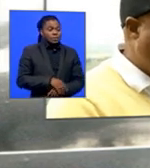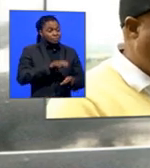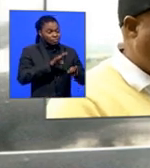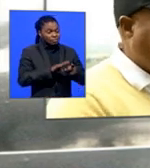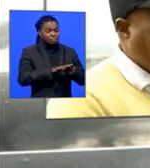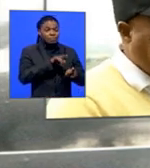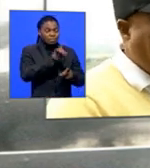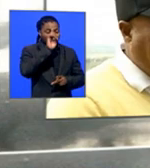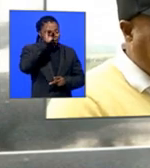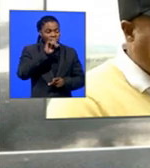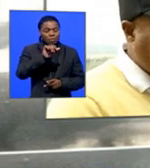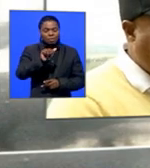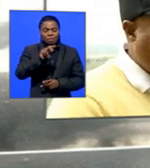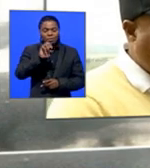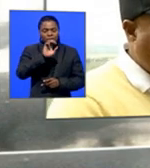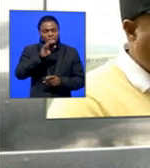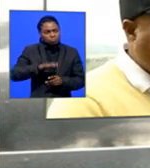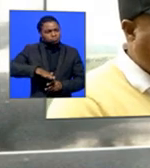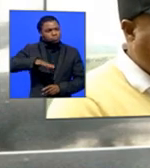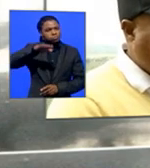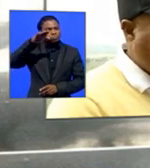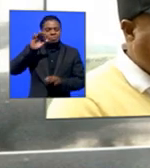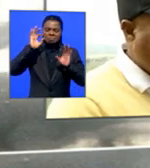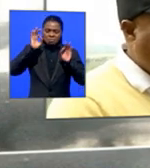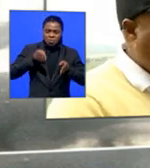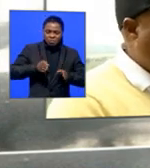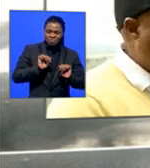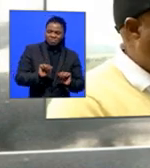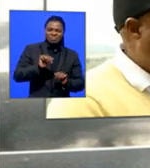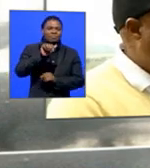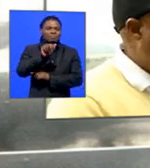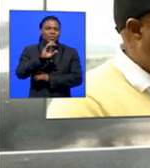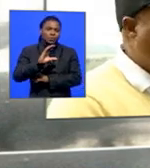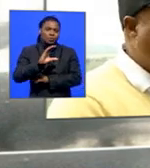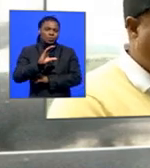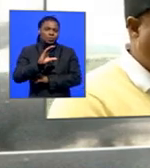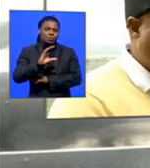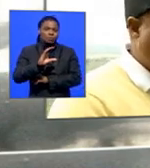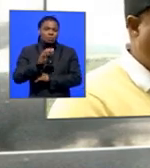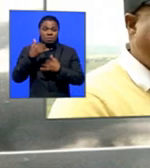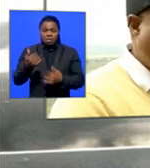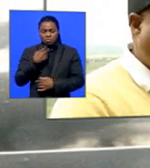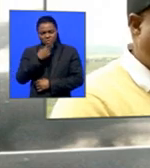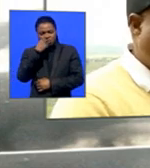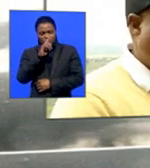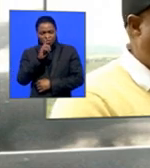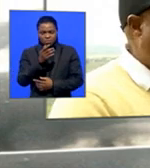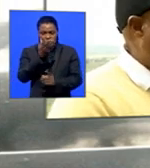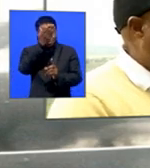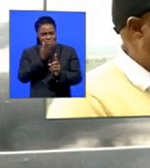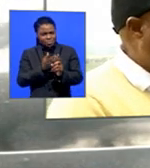ANC, in the best traditions of the African National Congress. What you see is a